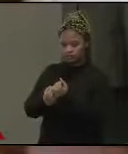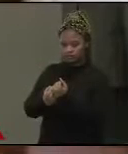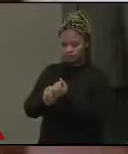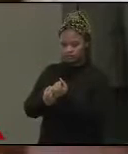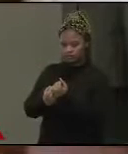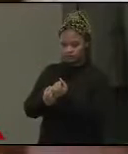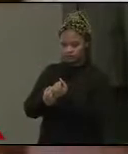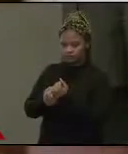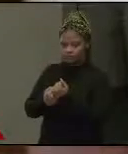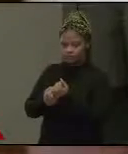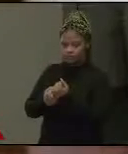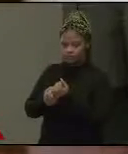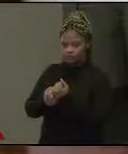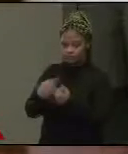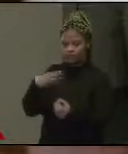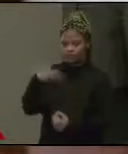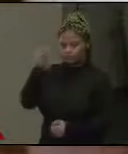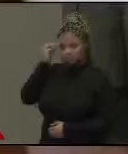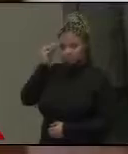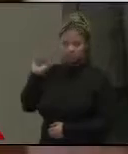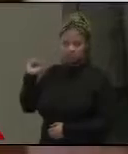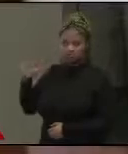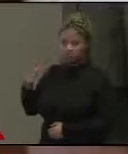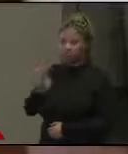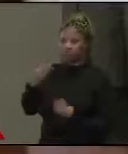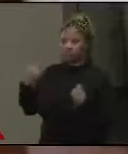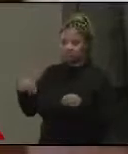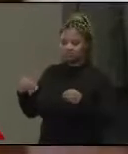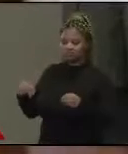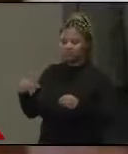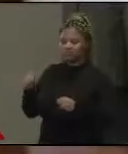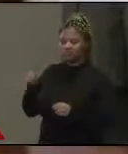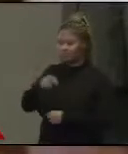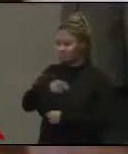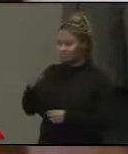I know you are all busy. You should be busy somewhere.